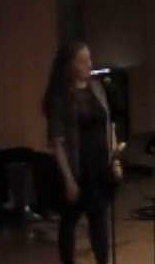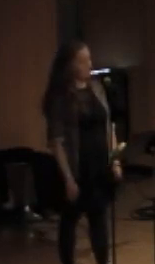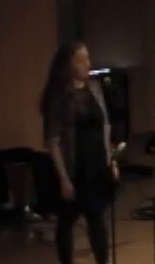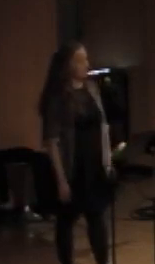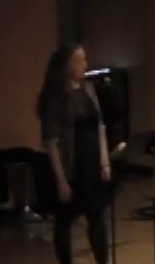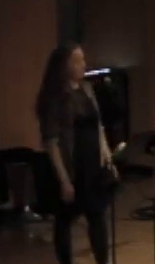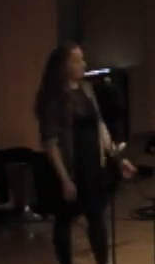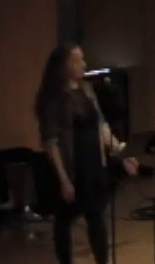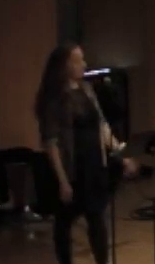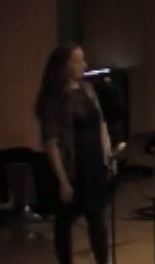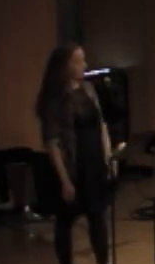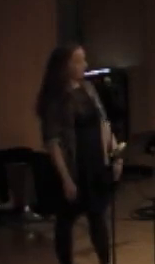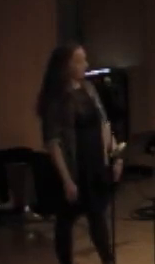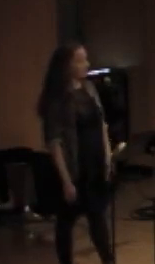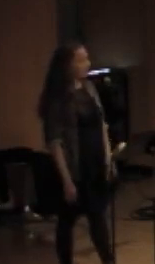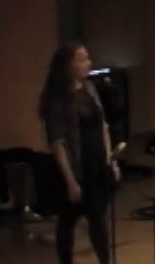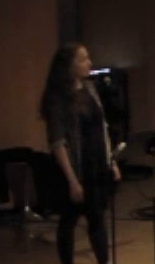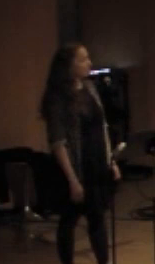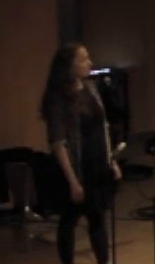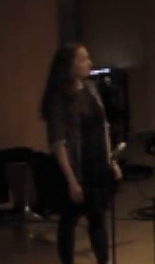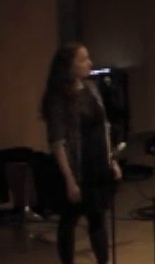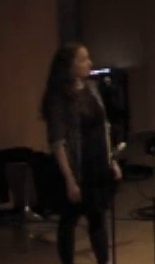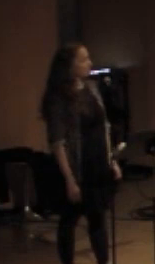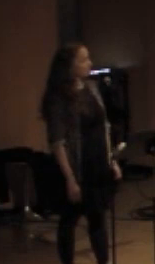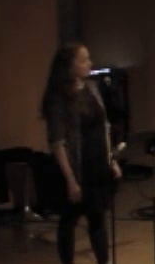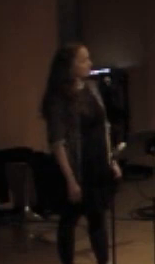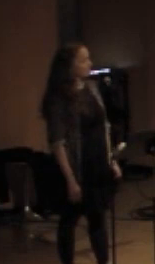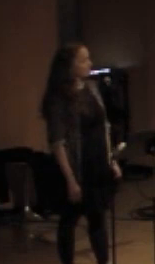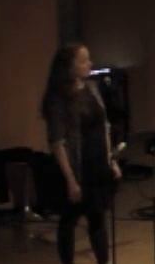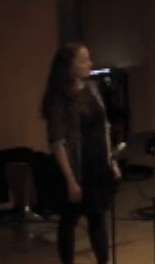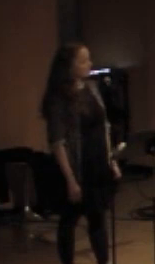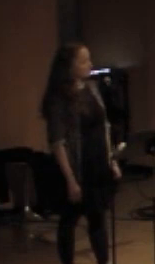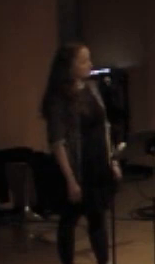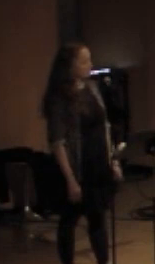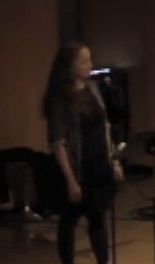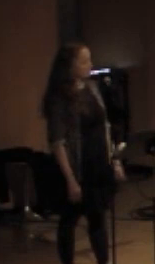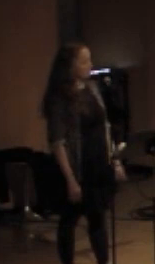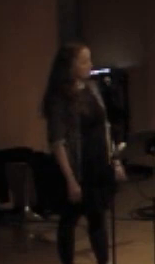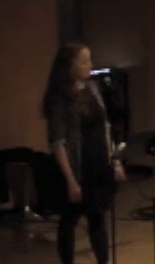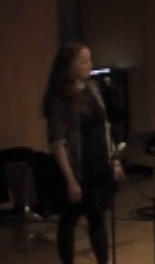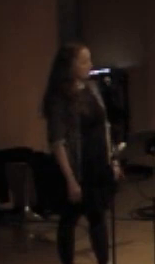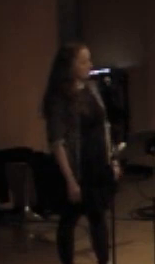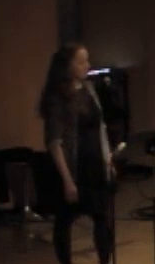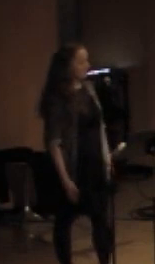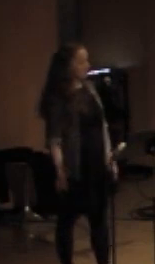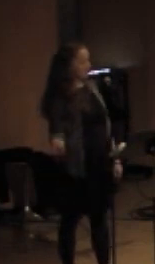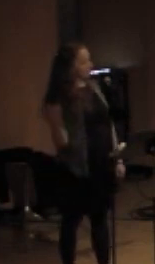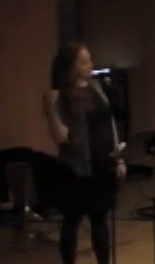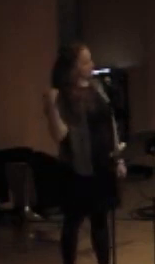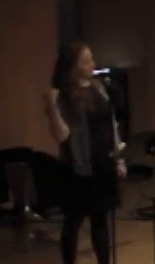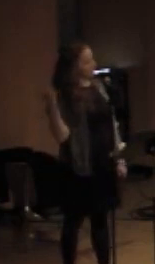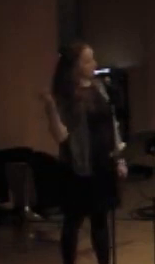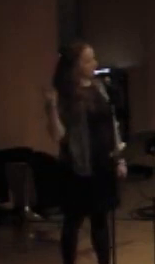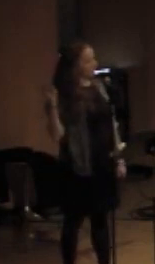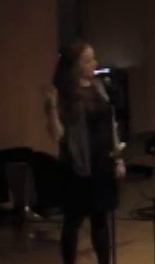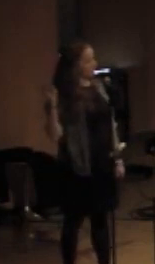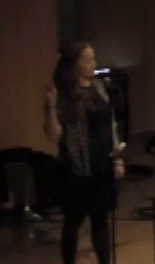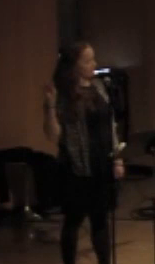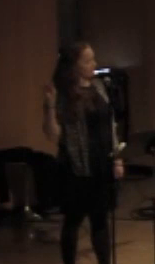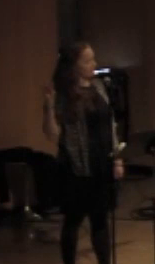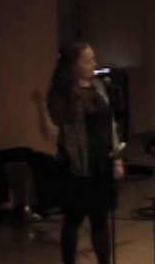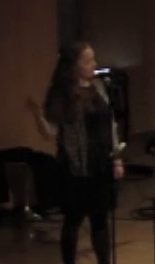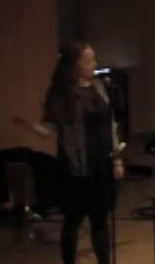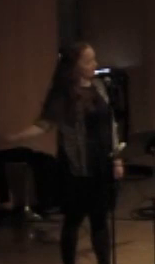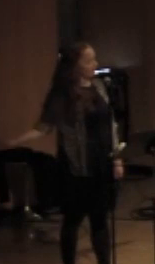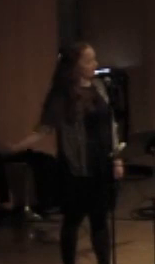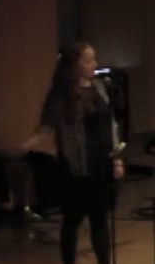yes you know what I've been thinking about it's so stupid I'm thinking about the frying